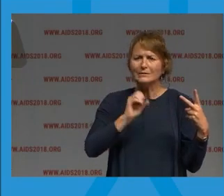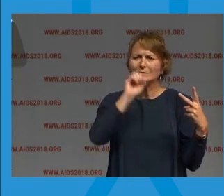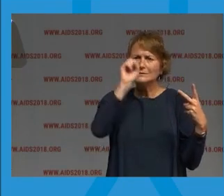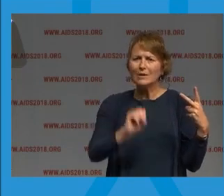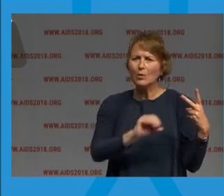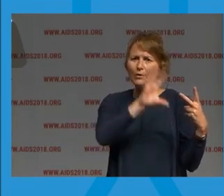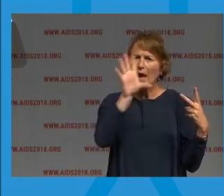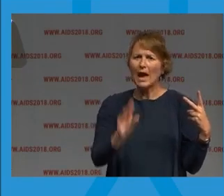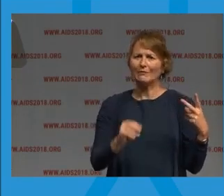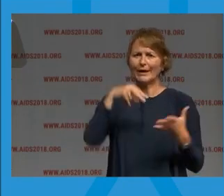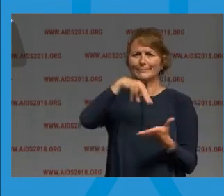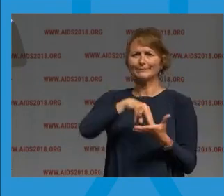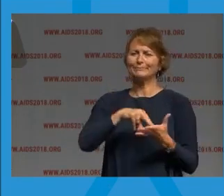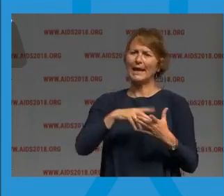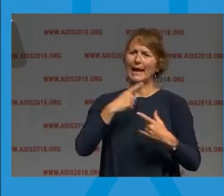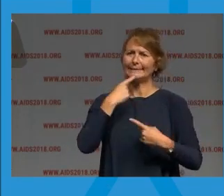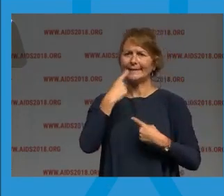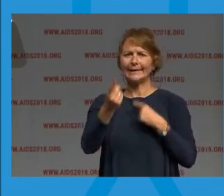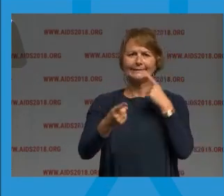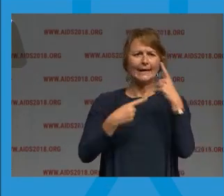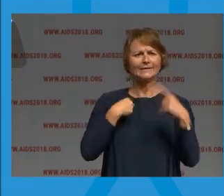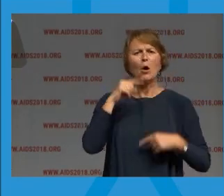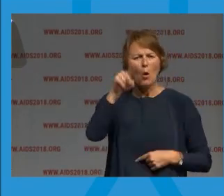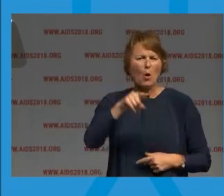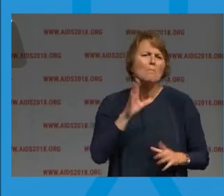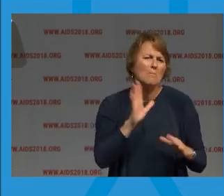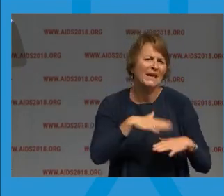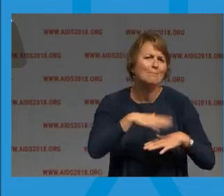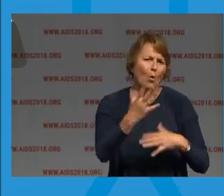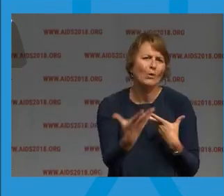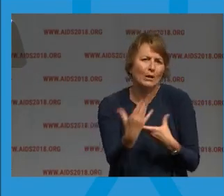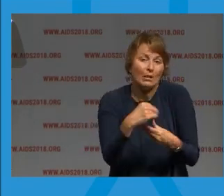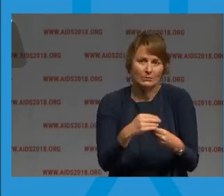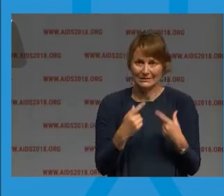standing up here calling for us to be more inclusive.